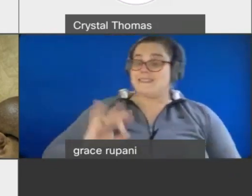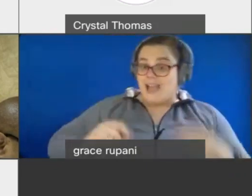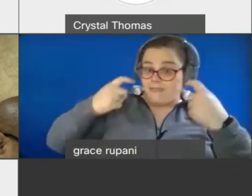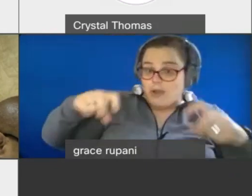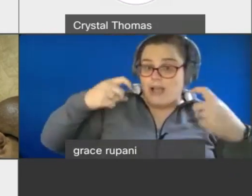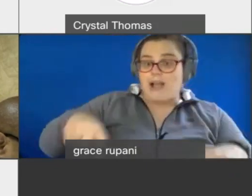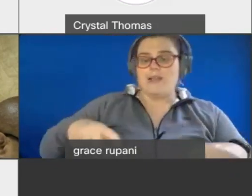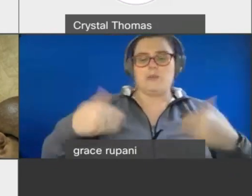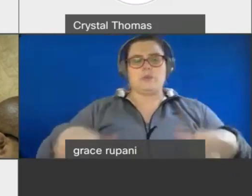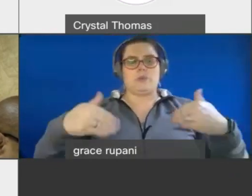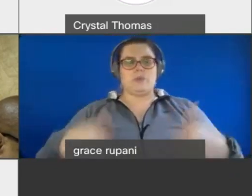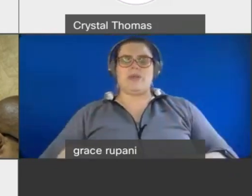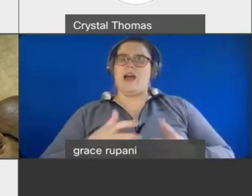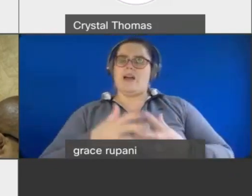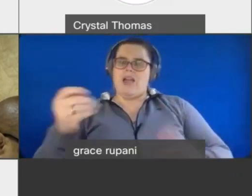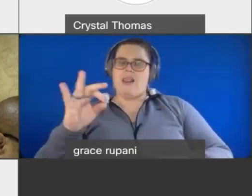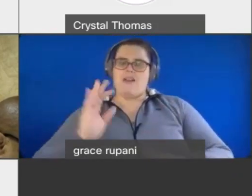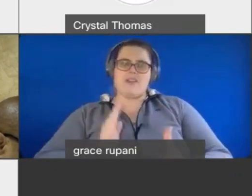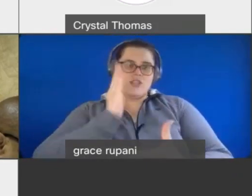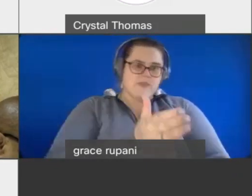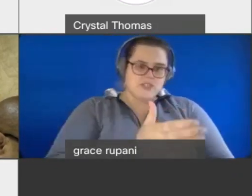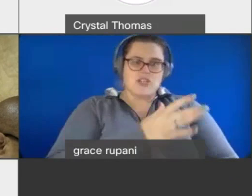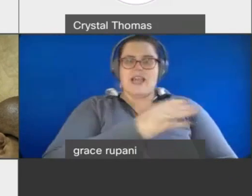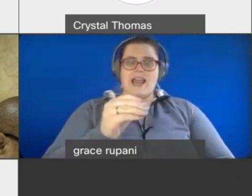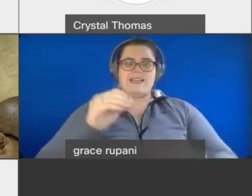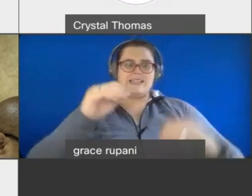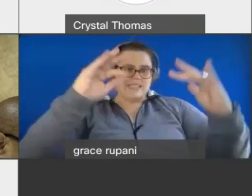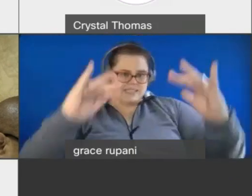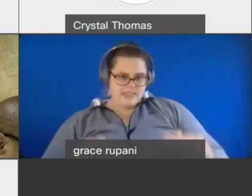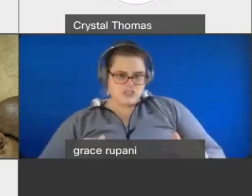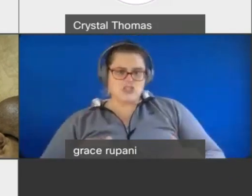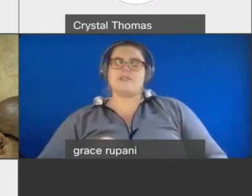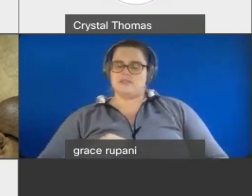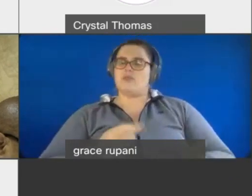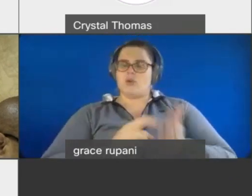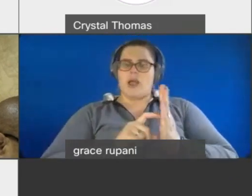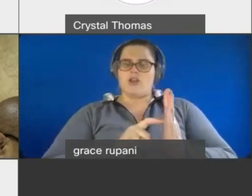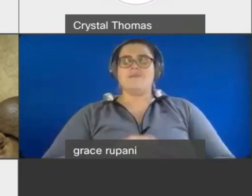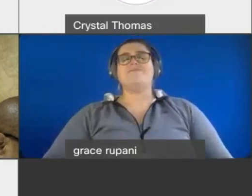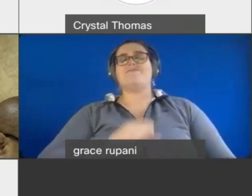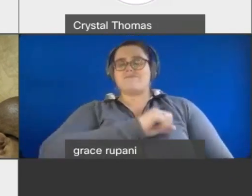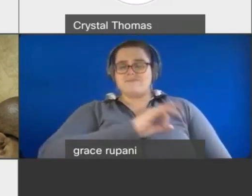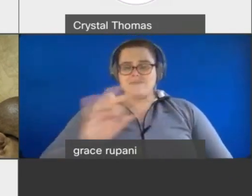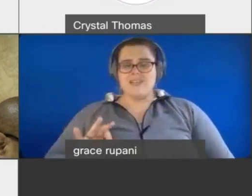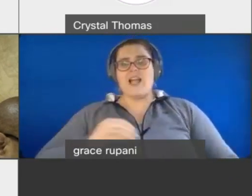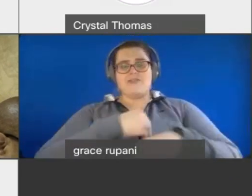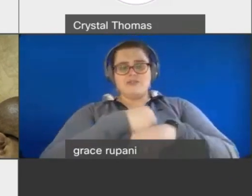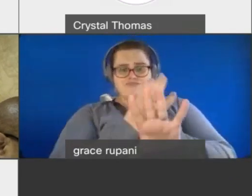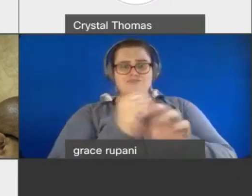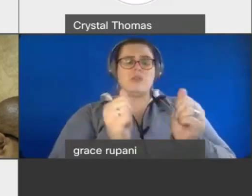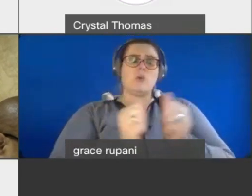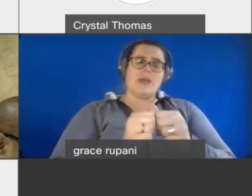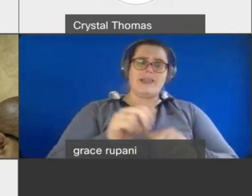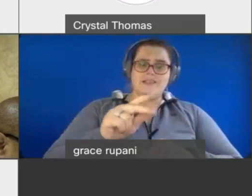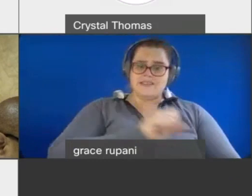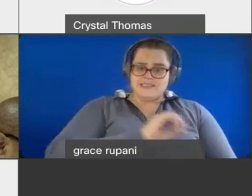interventions and de-escalation that needed to happen. Staff were on calls and Zoom with persons explaining to them why